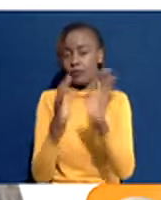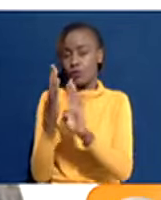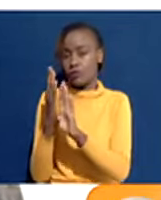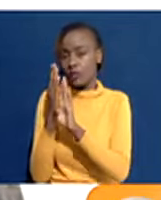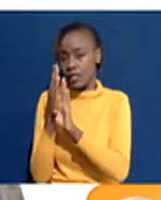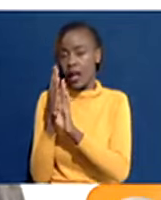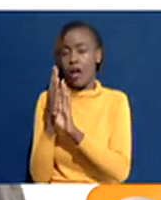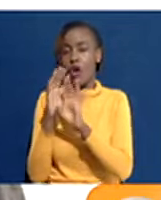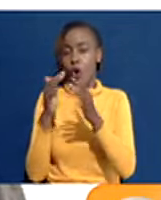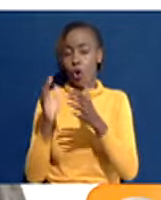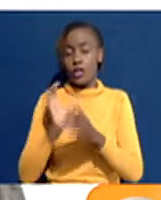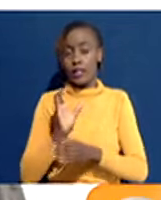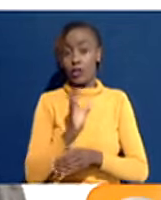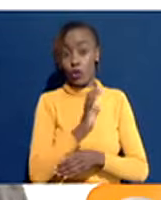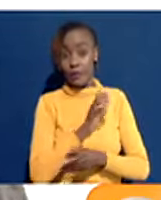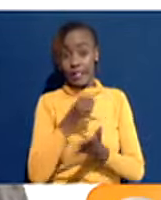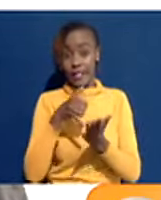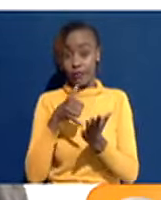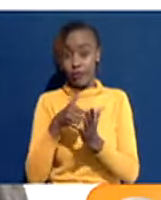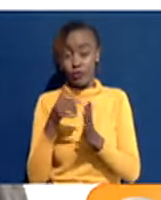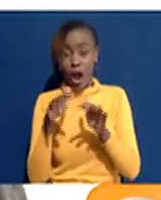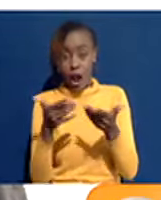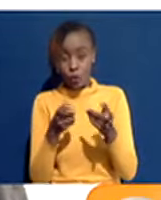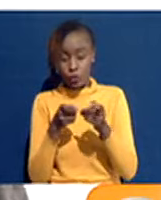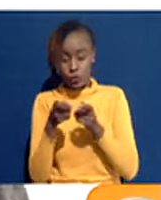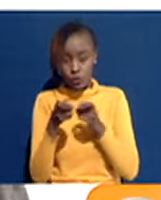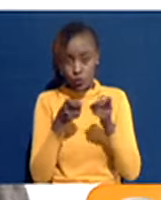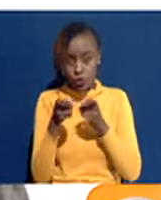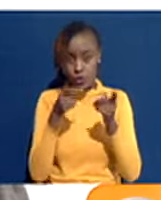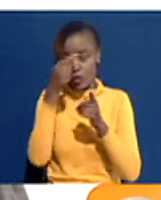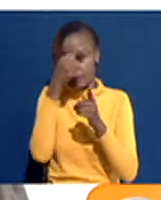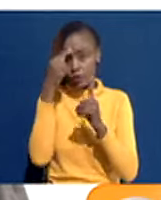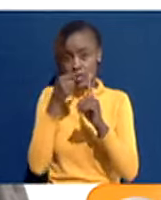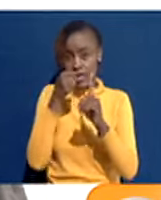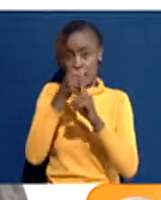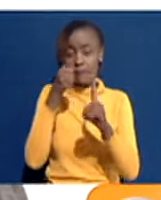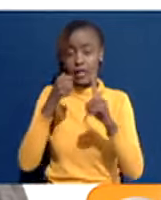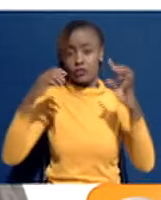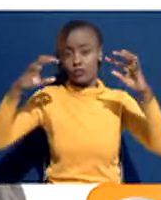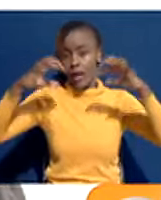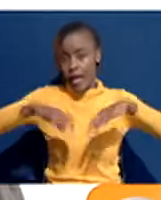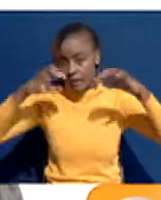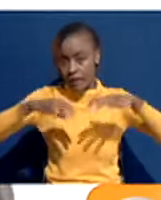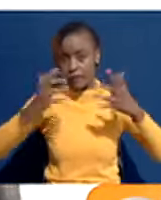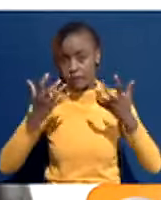establishing to come up with the mitigation to the impact of El Nino in the sector.